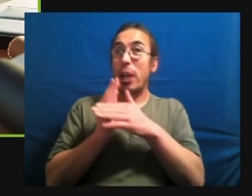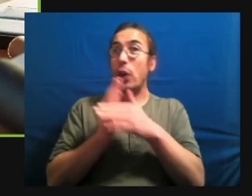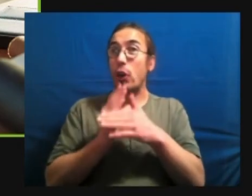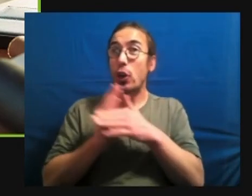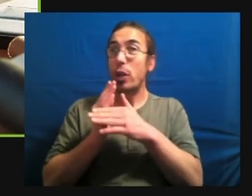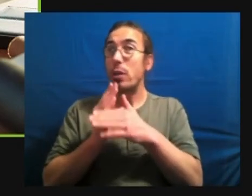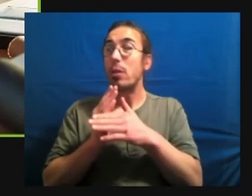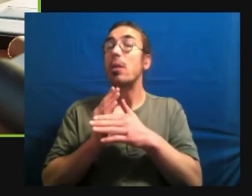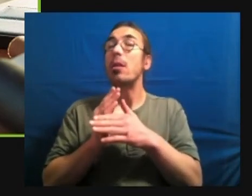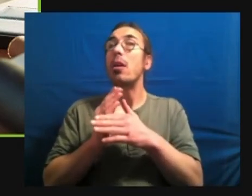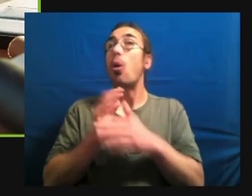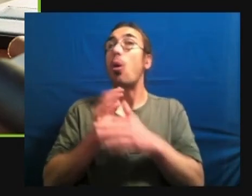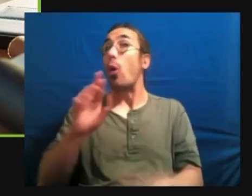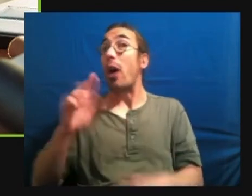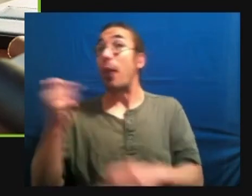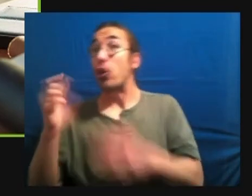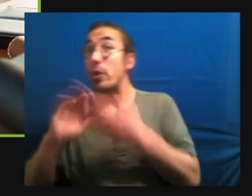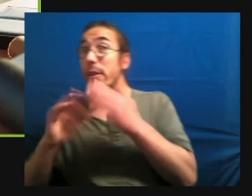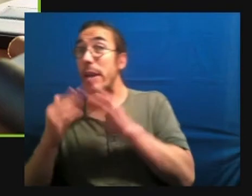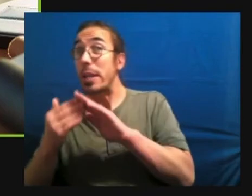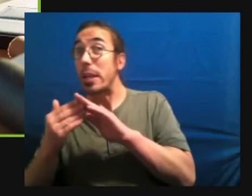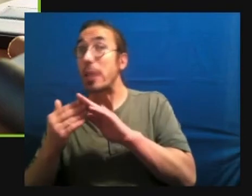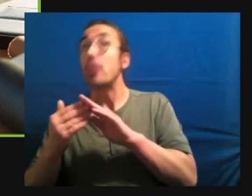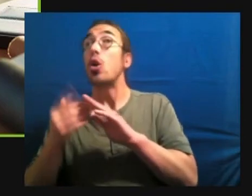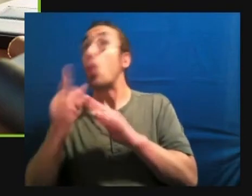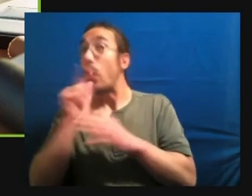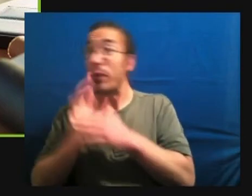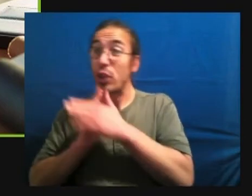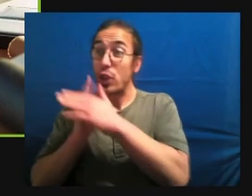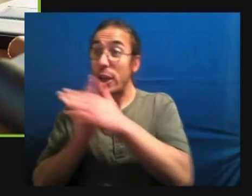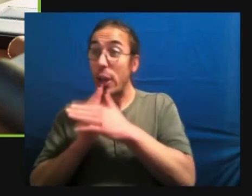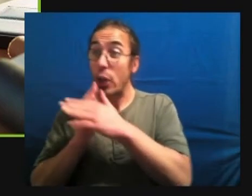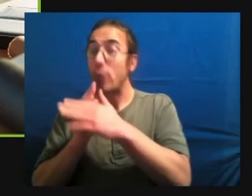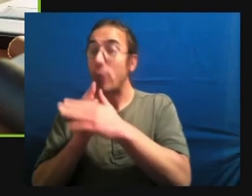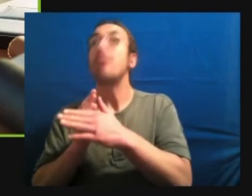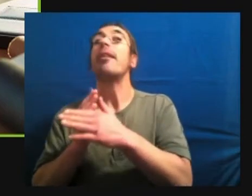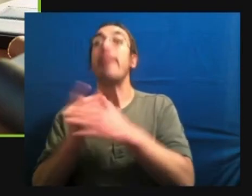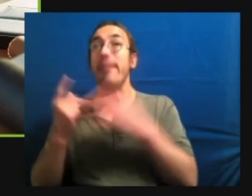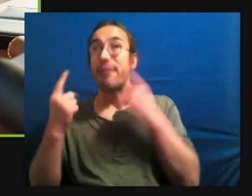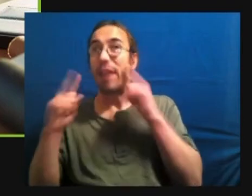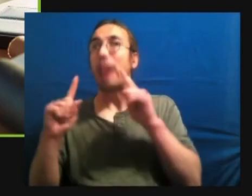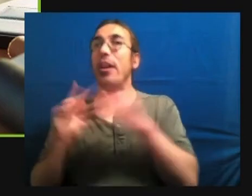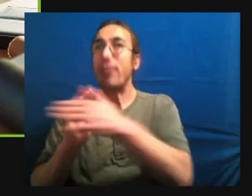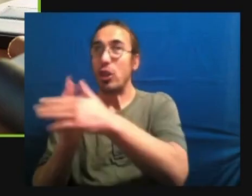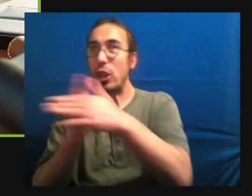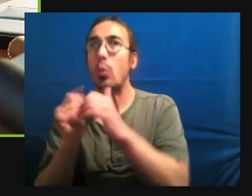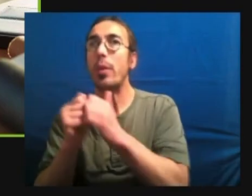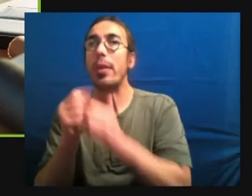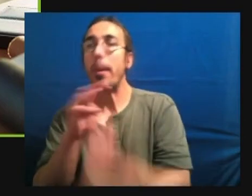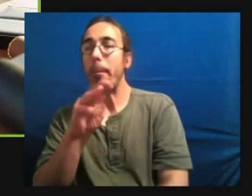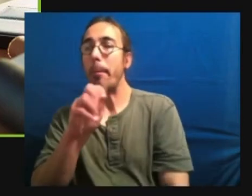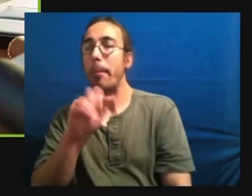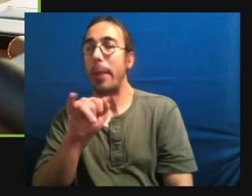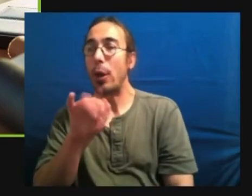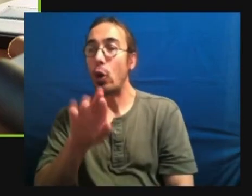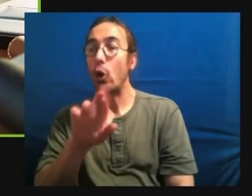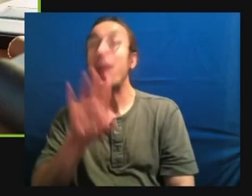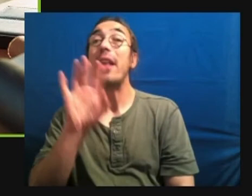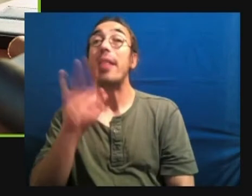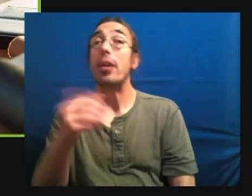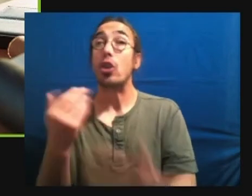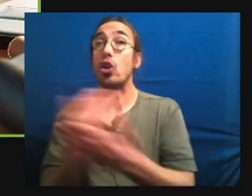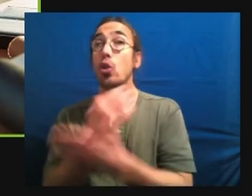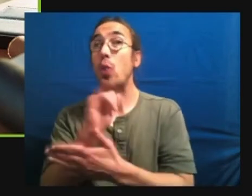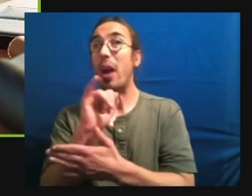been successful. And so now she has a new identity that causes her to feel